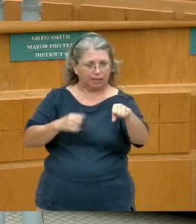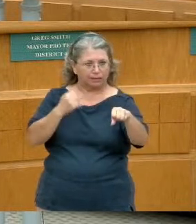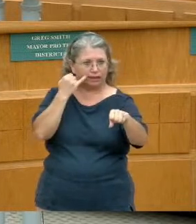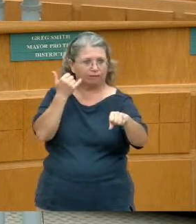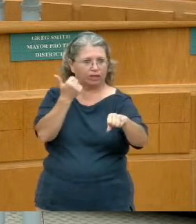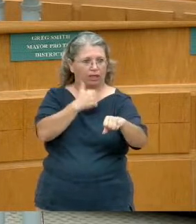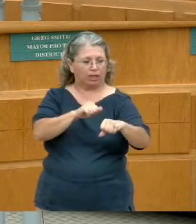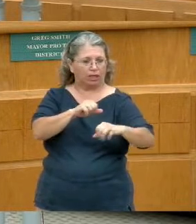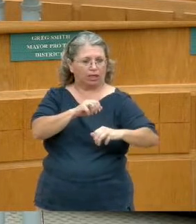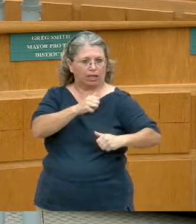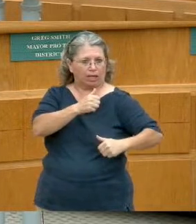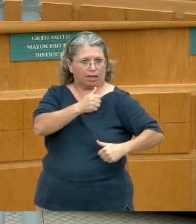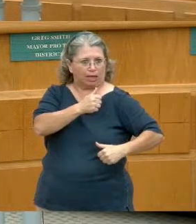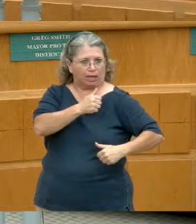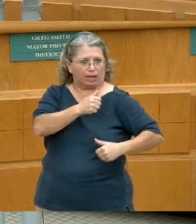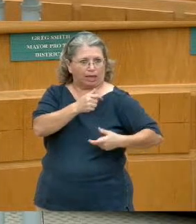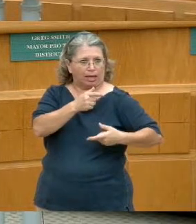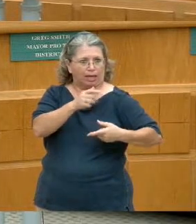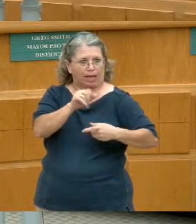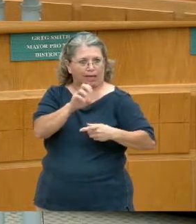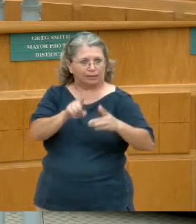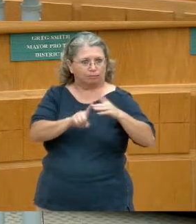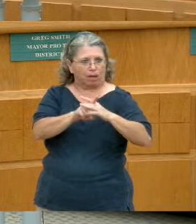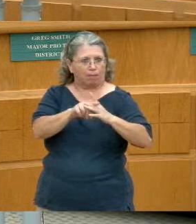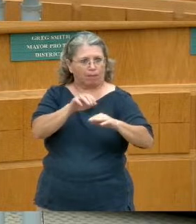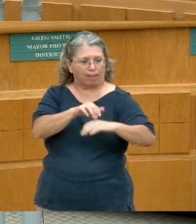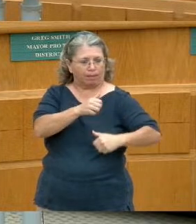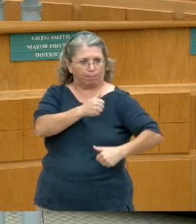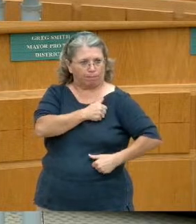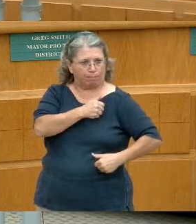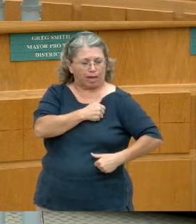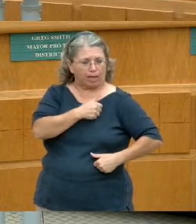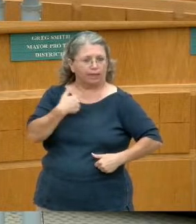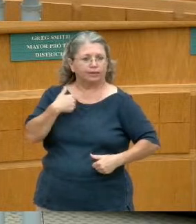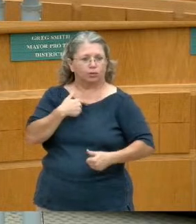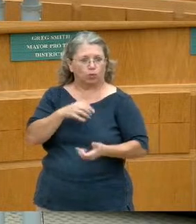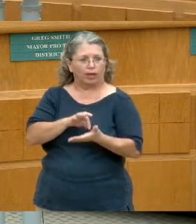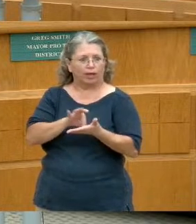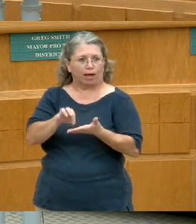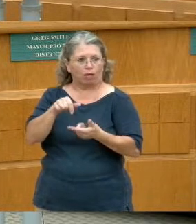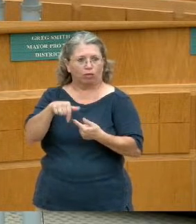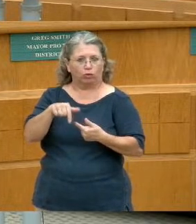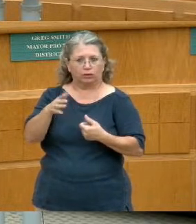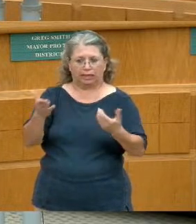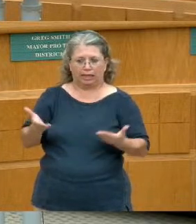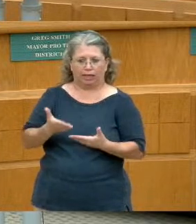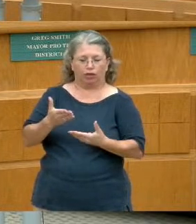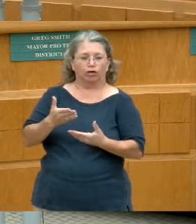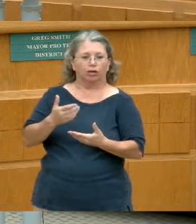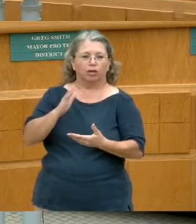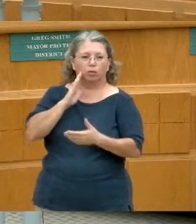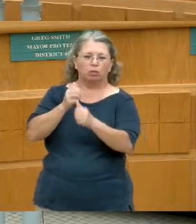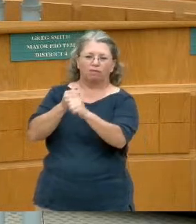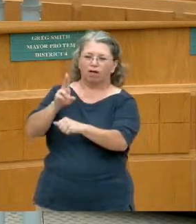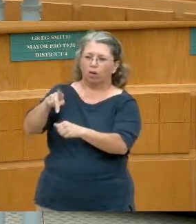counted locally, but we'll follow up on that one with Public Health Director Annette